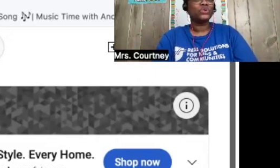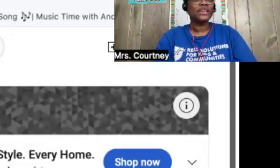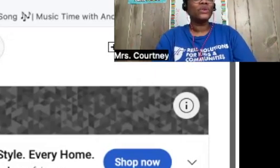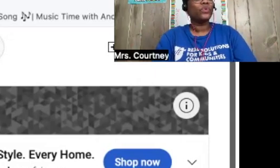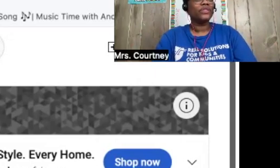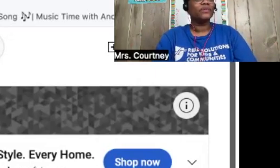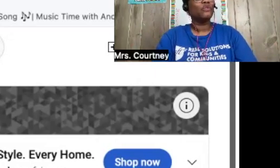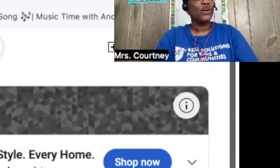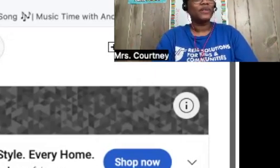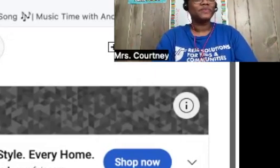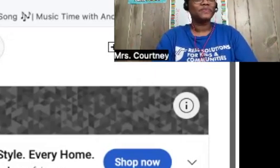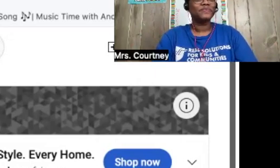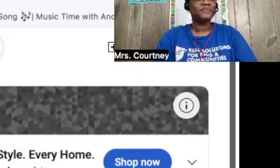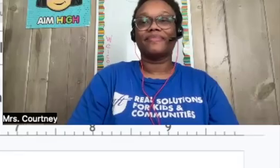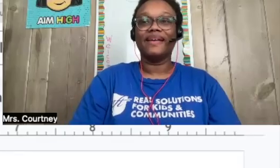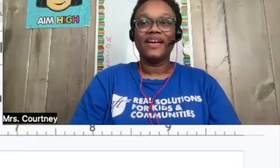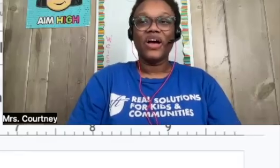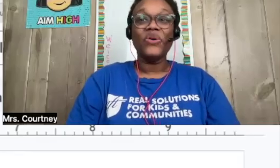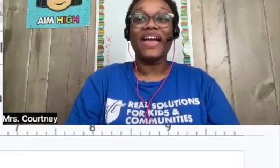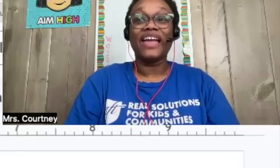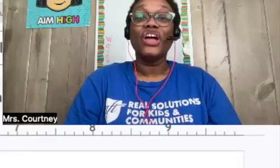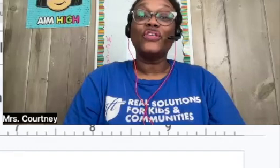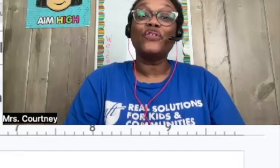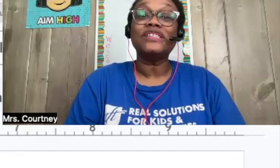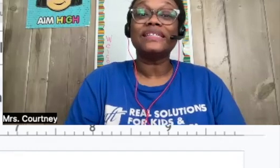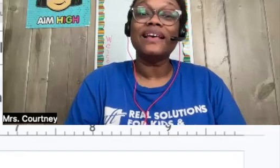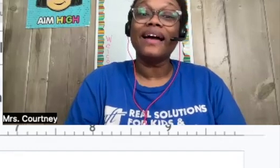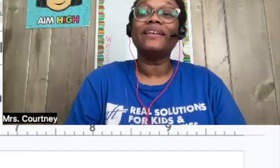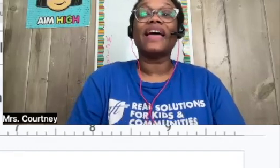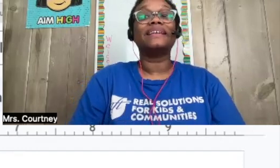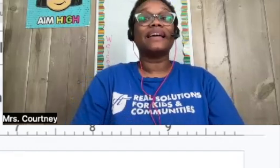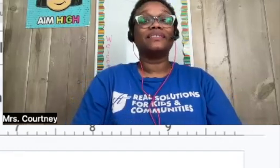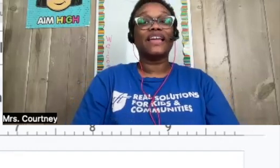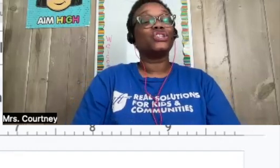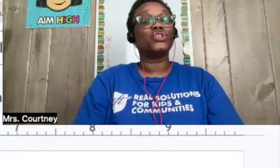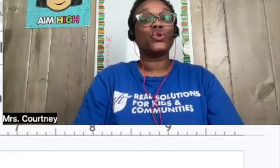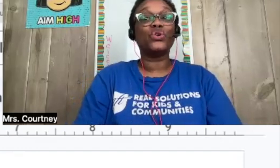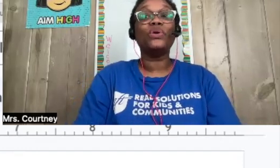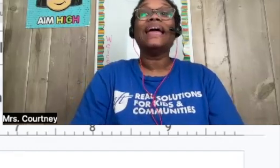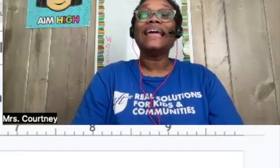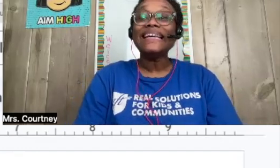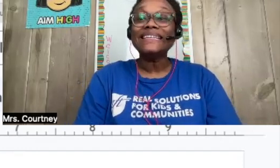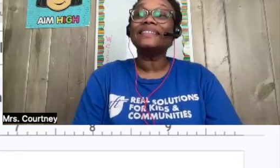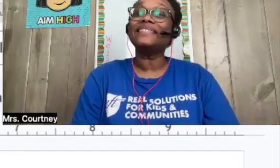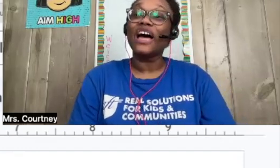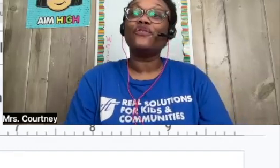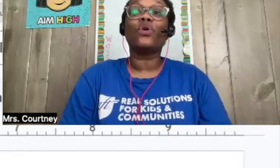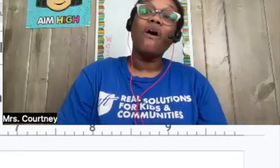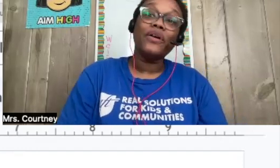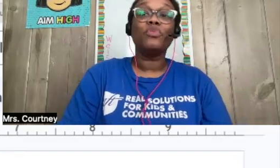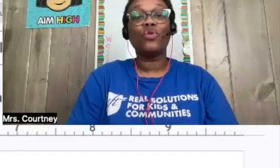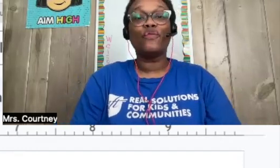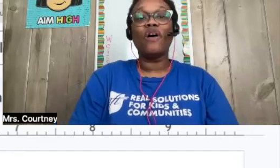are associated with fall. Okay, the first sign that I'd like to show you is the sign